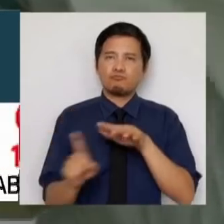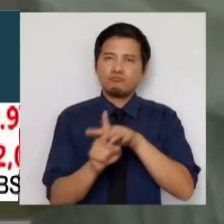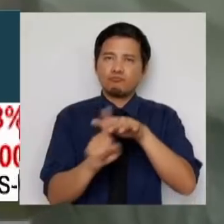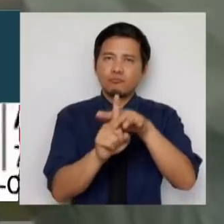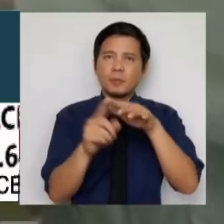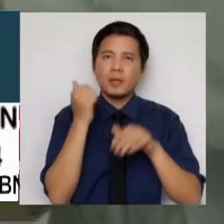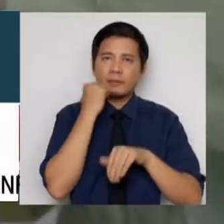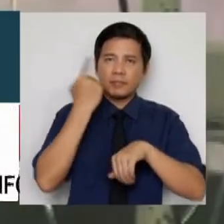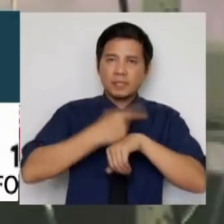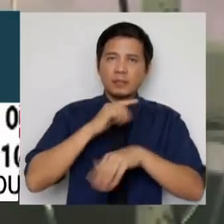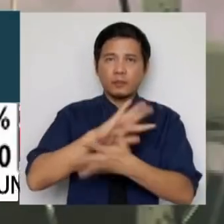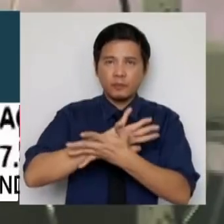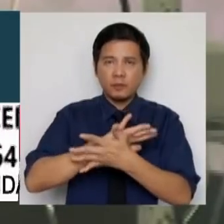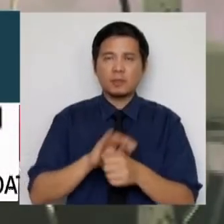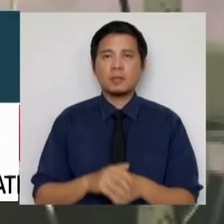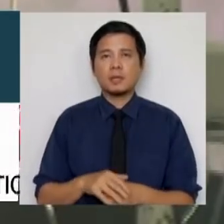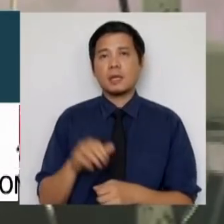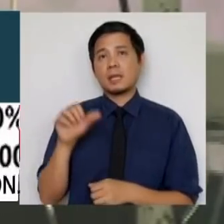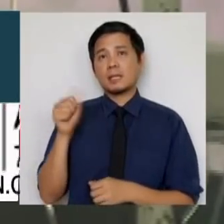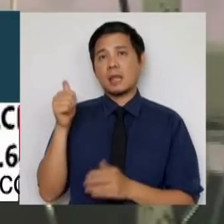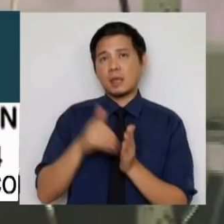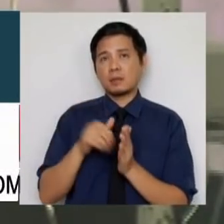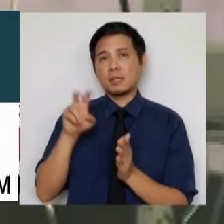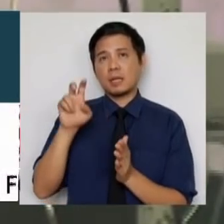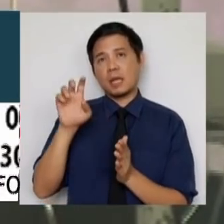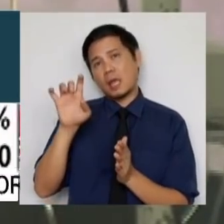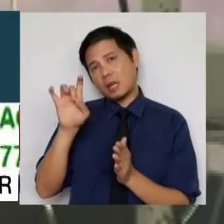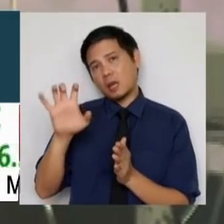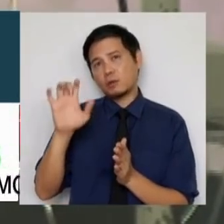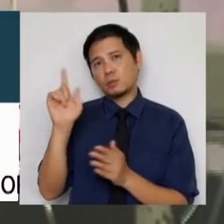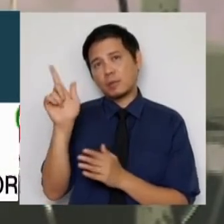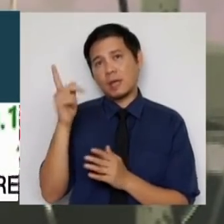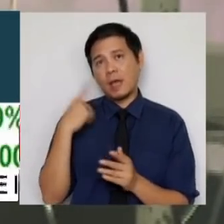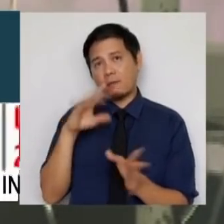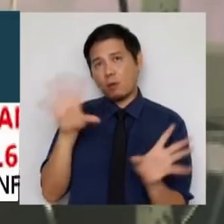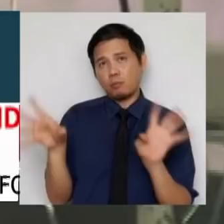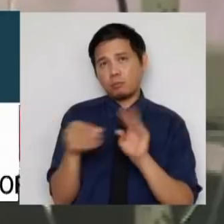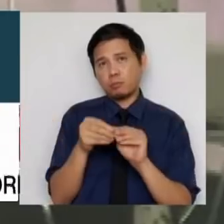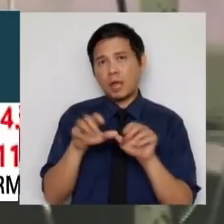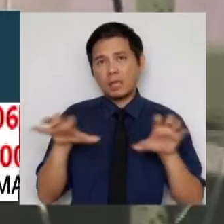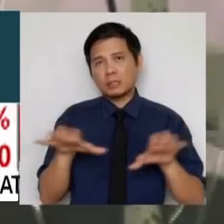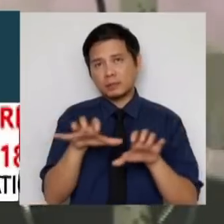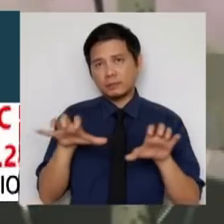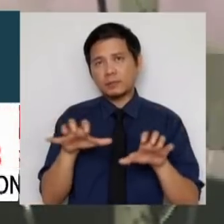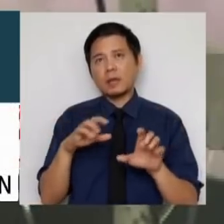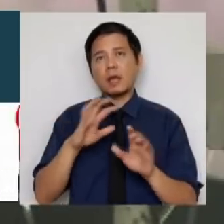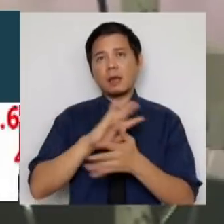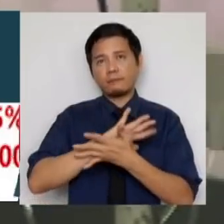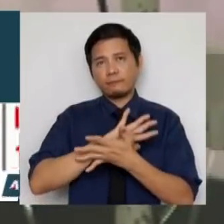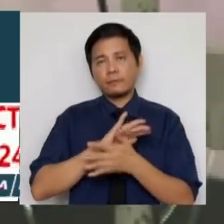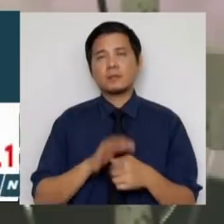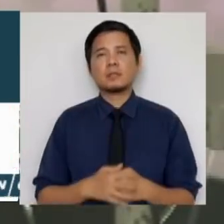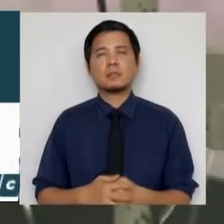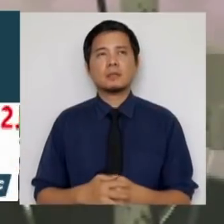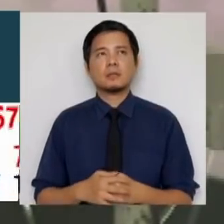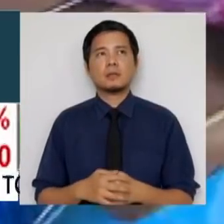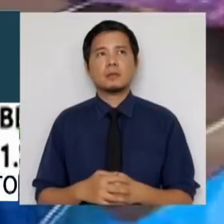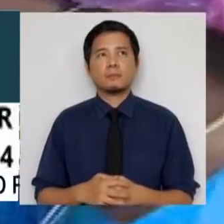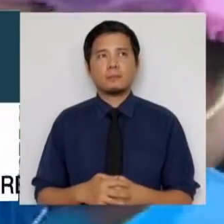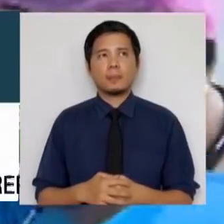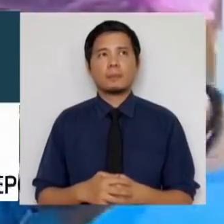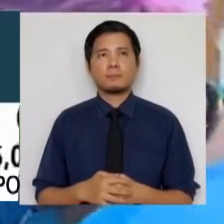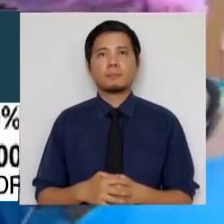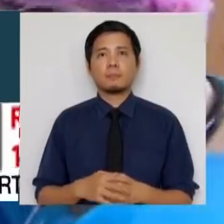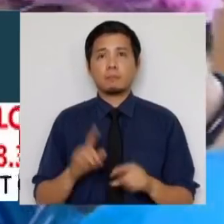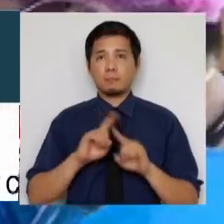are around 10,820. Now, that seems quite a lot. And of course, everyone is always saying Quezon City has the highest